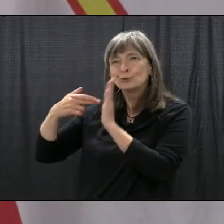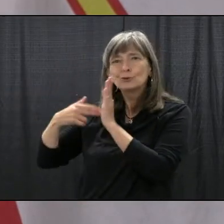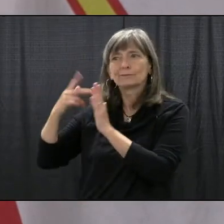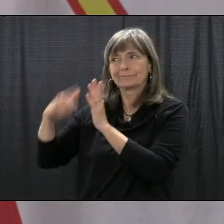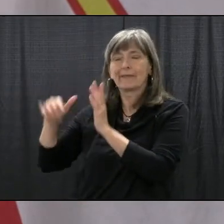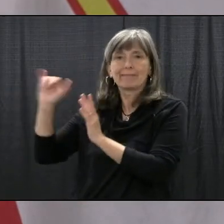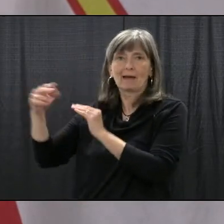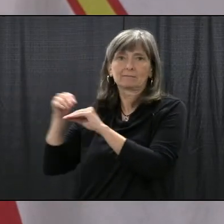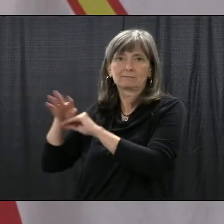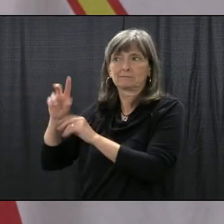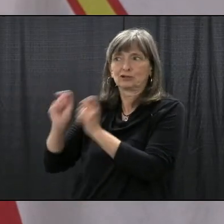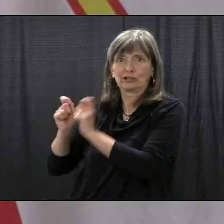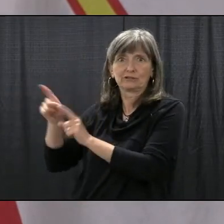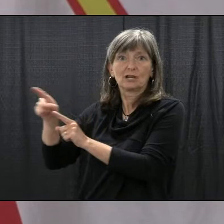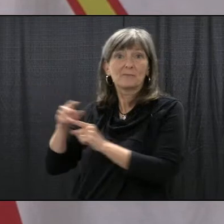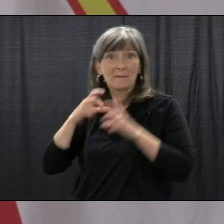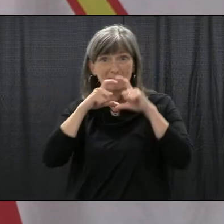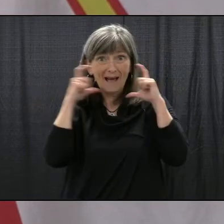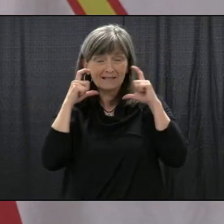things like that. So,